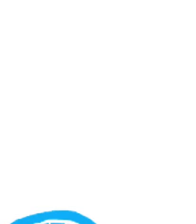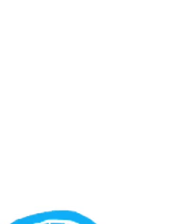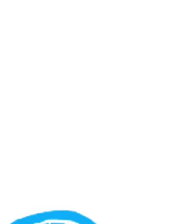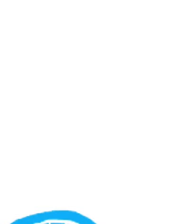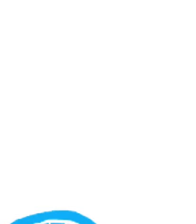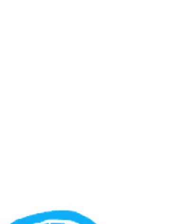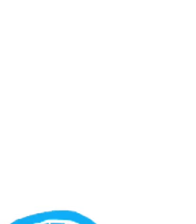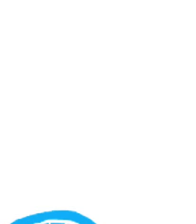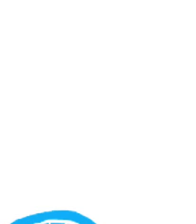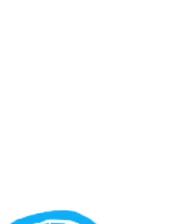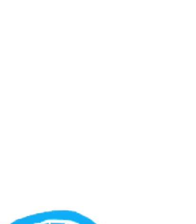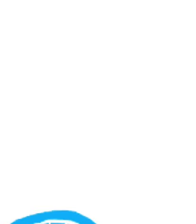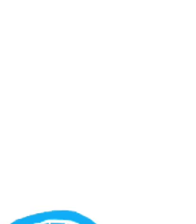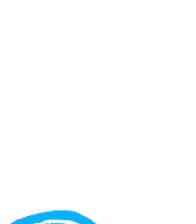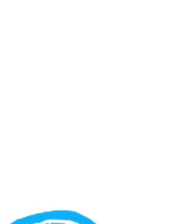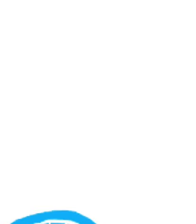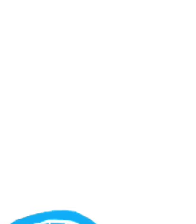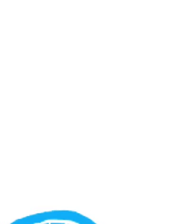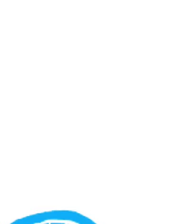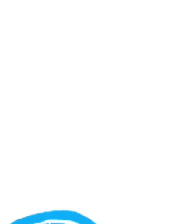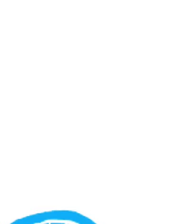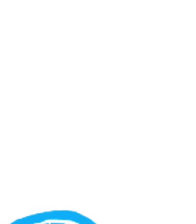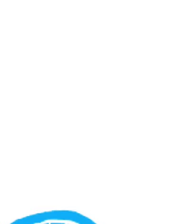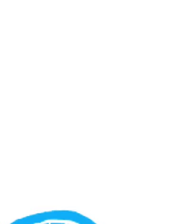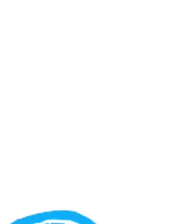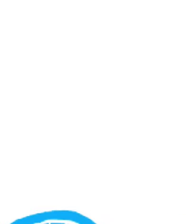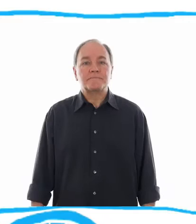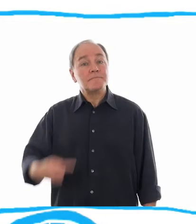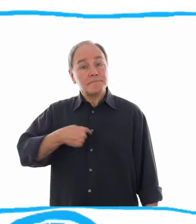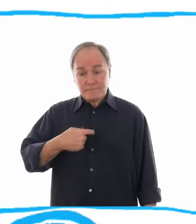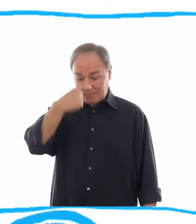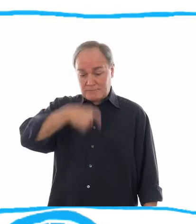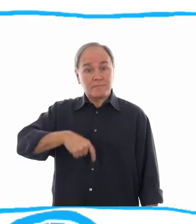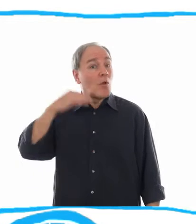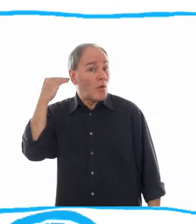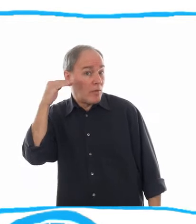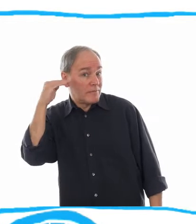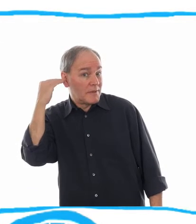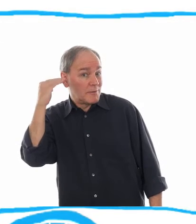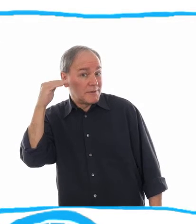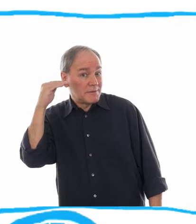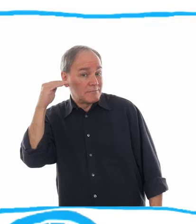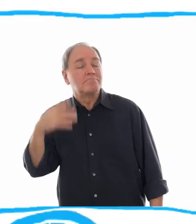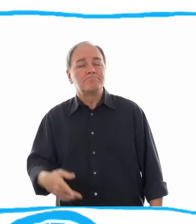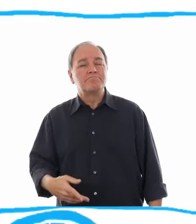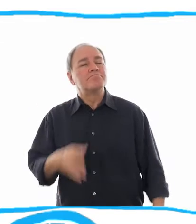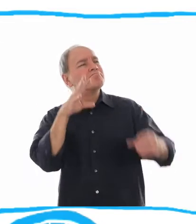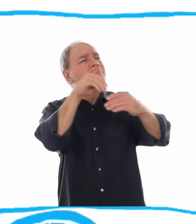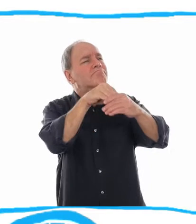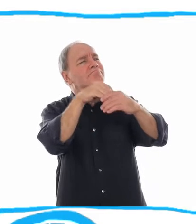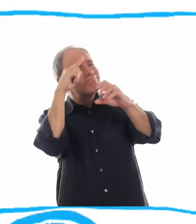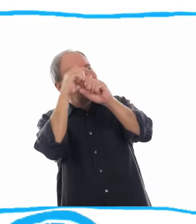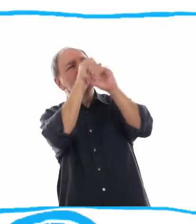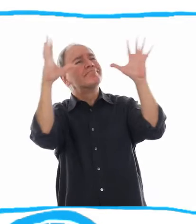Karina Chupina, 32, Russia. My dream at the heart of hearing person of inclusion